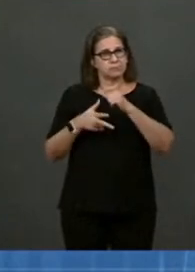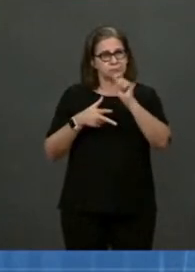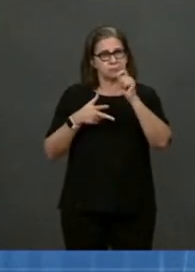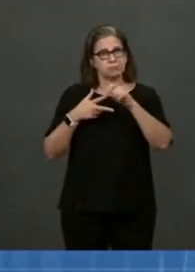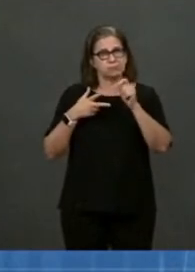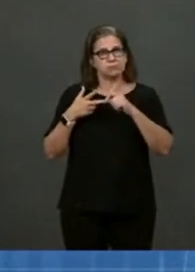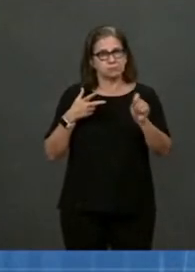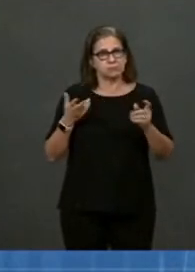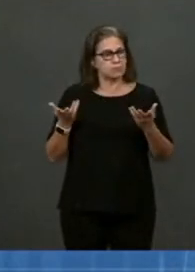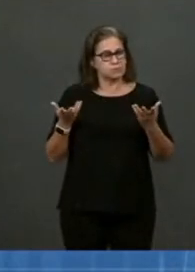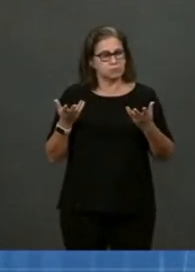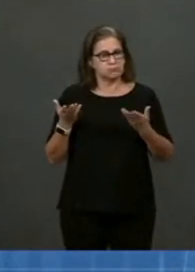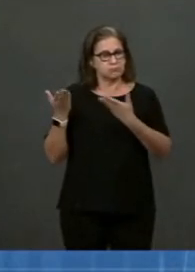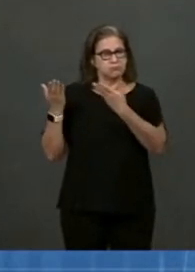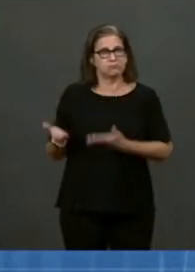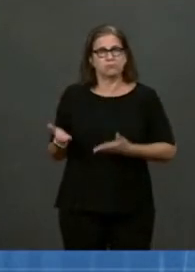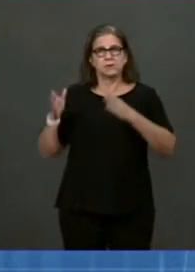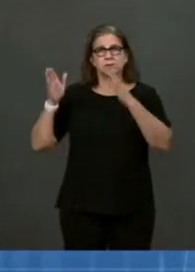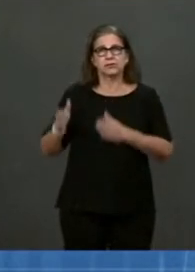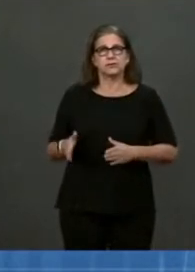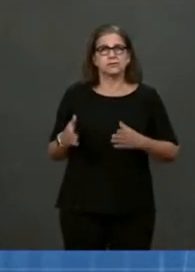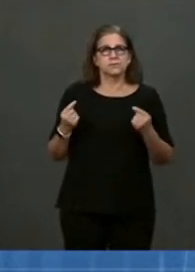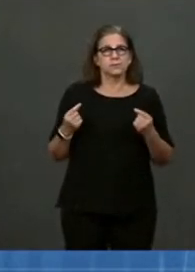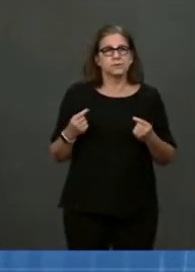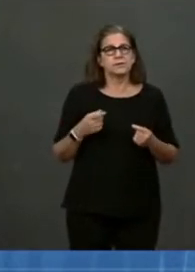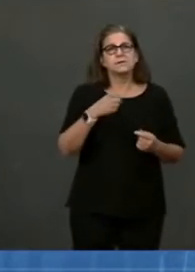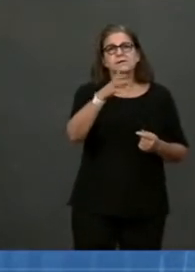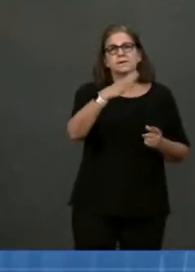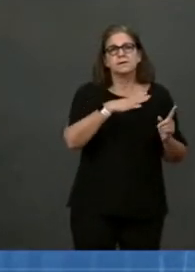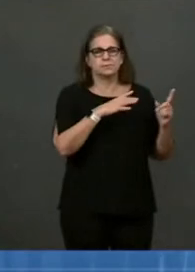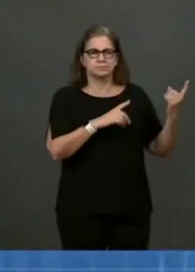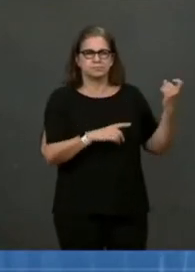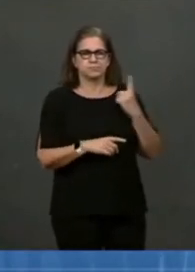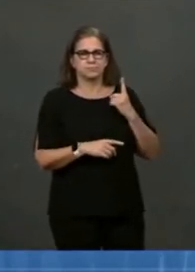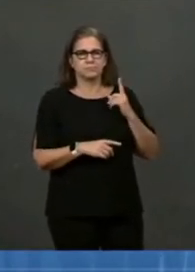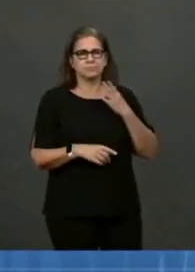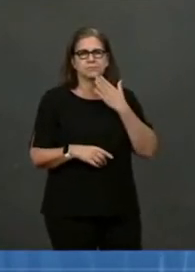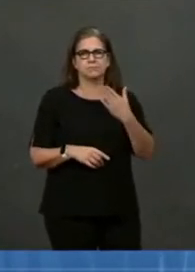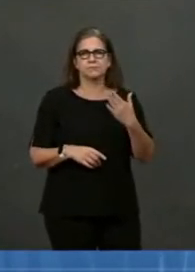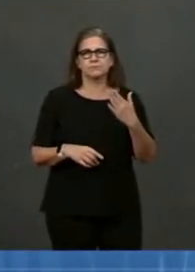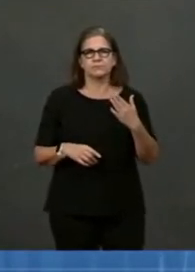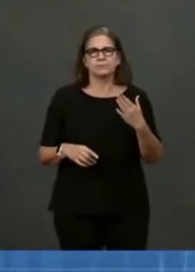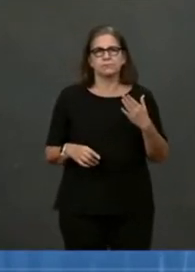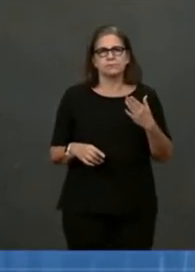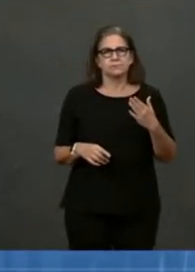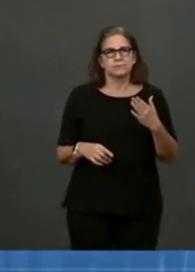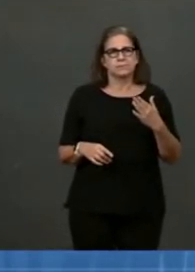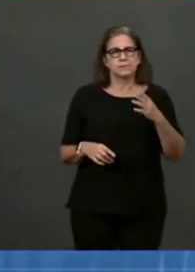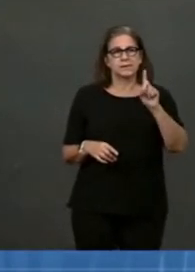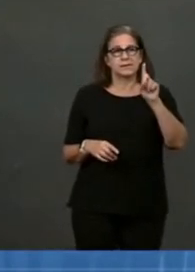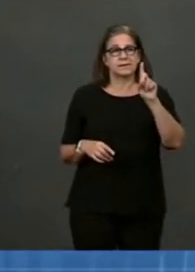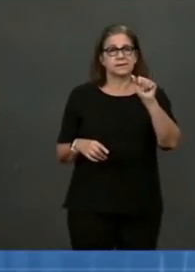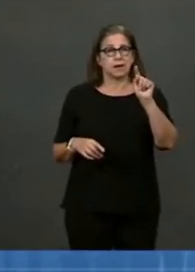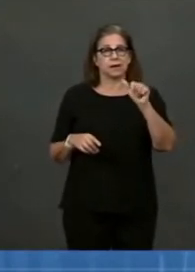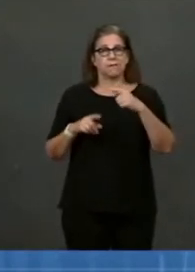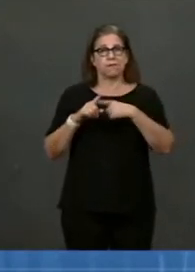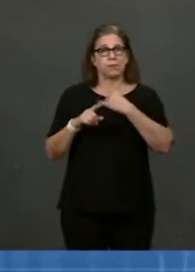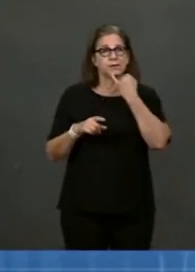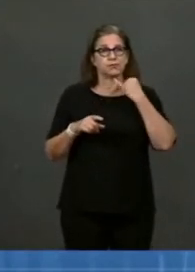for that question. There is highly suggestive data. The Israeli cohort, who is well into